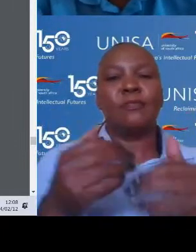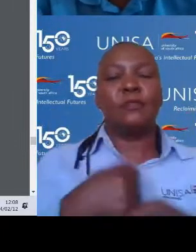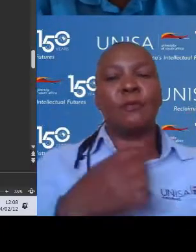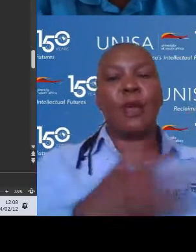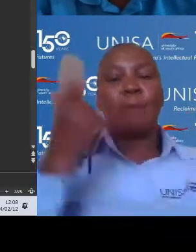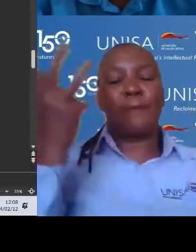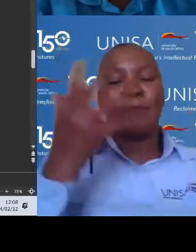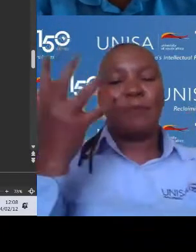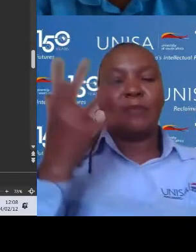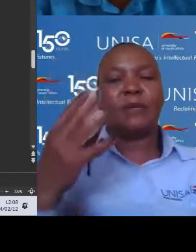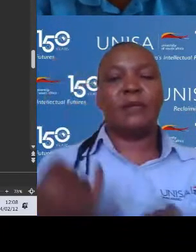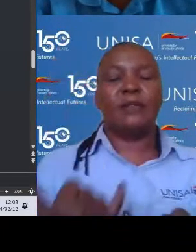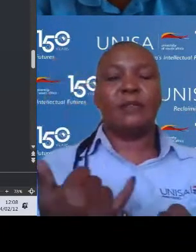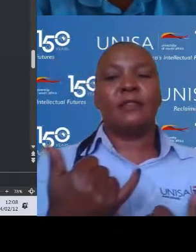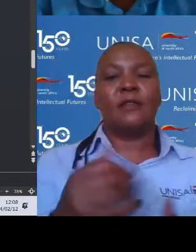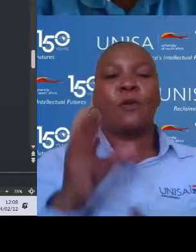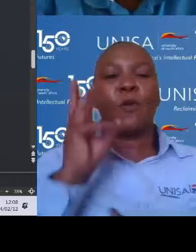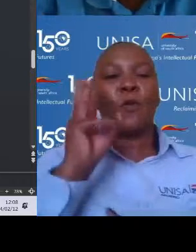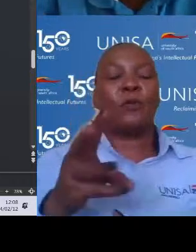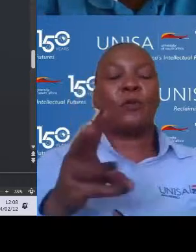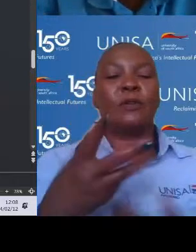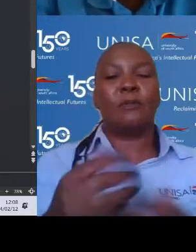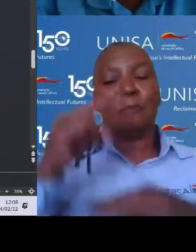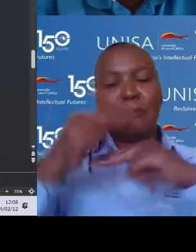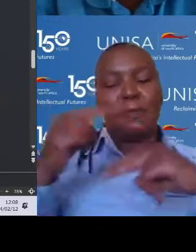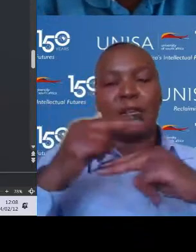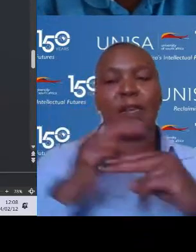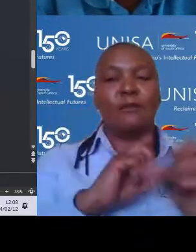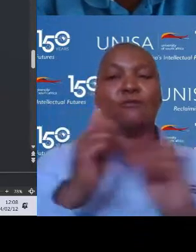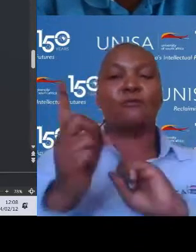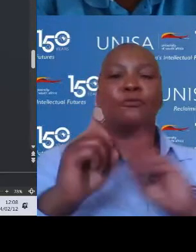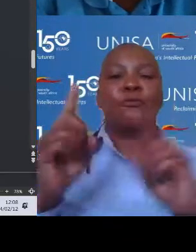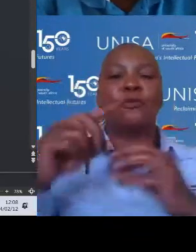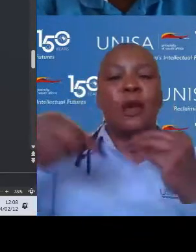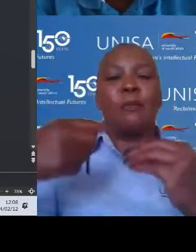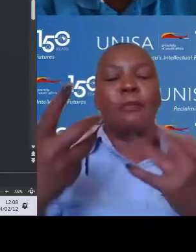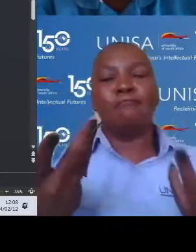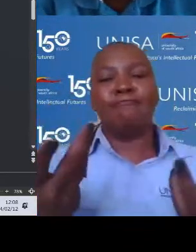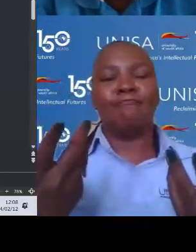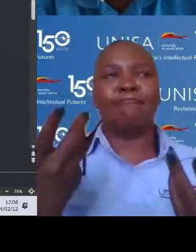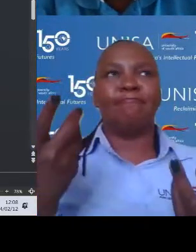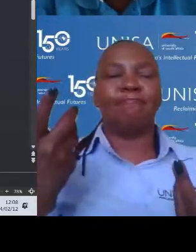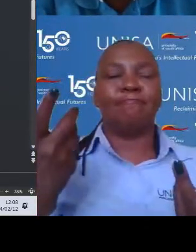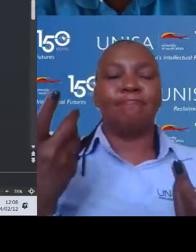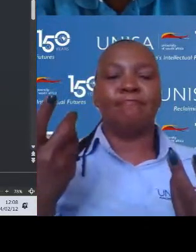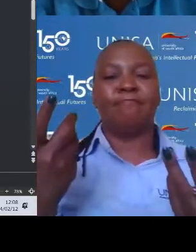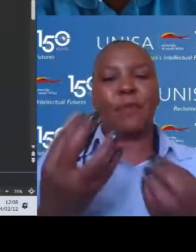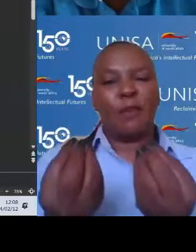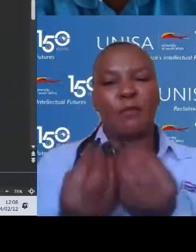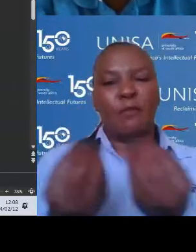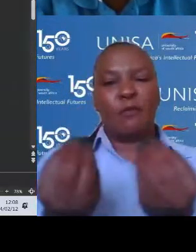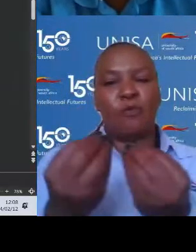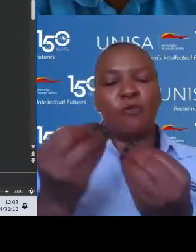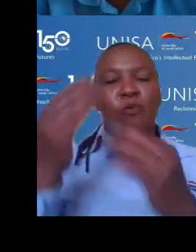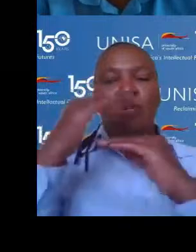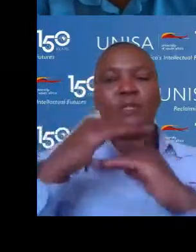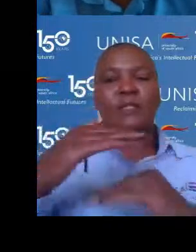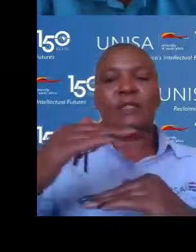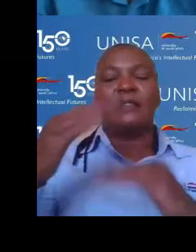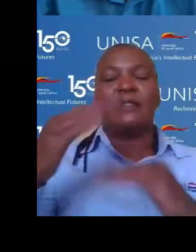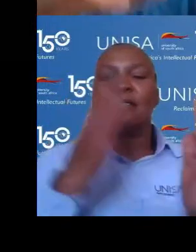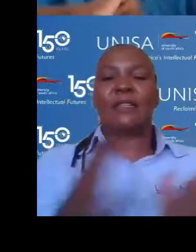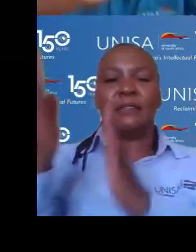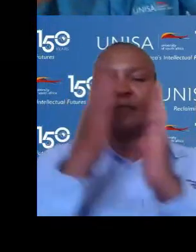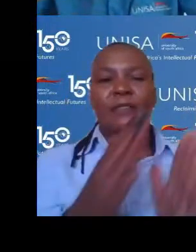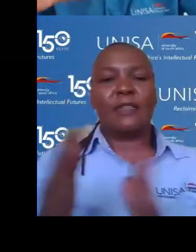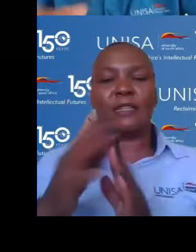and I'm going to just briefly talk about a few slides, and I'm going to invite some of my colleagues to